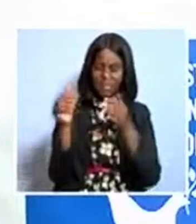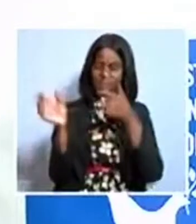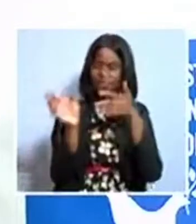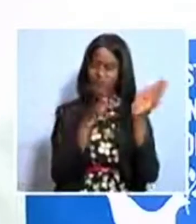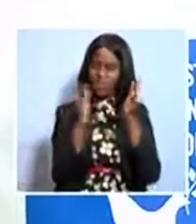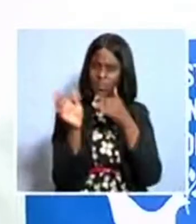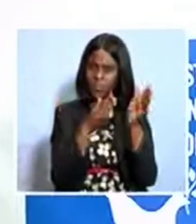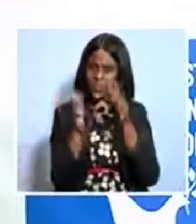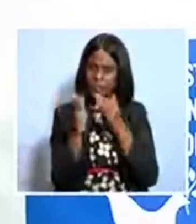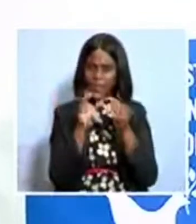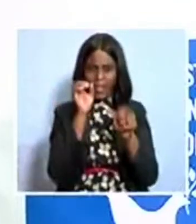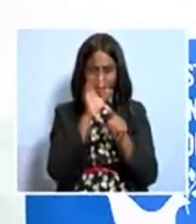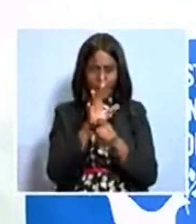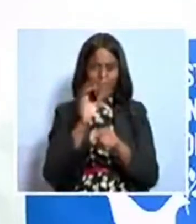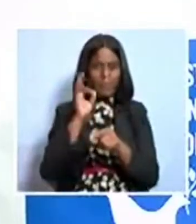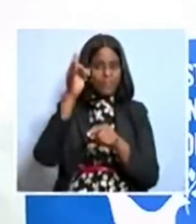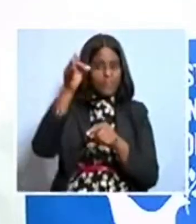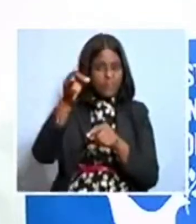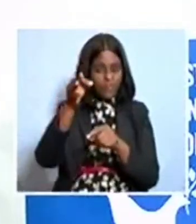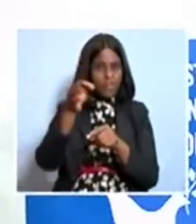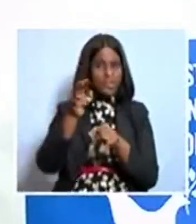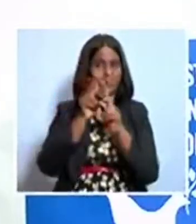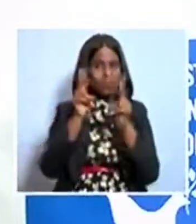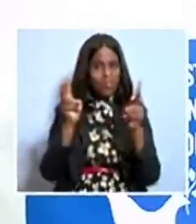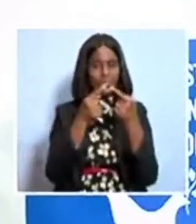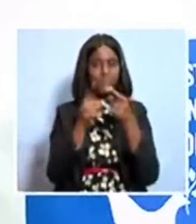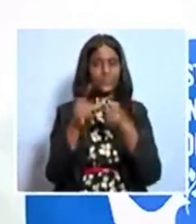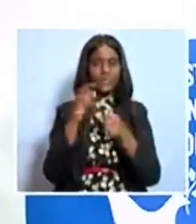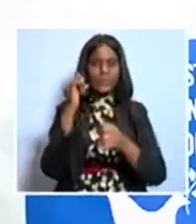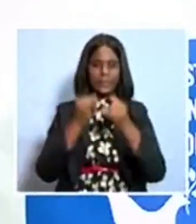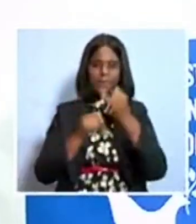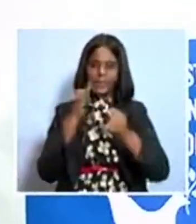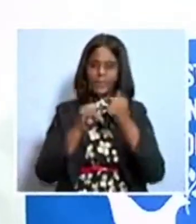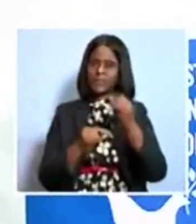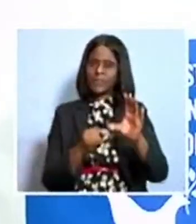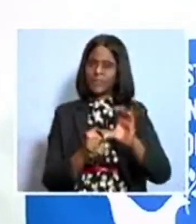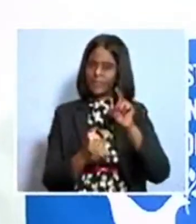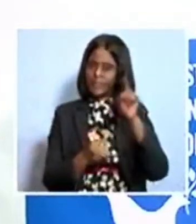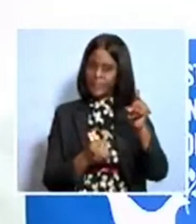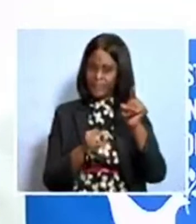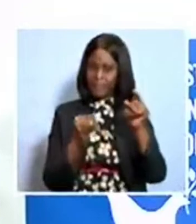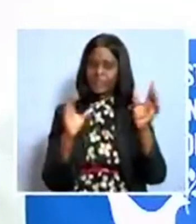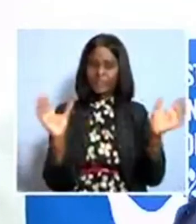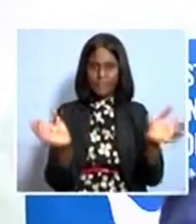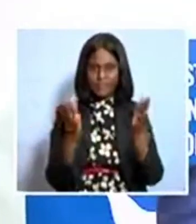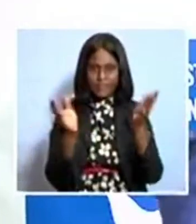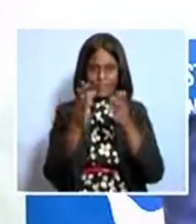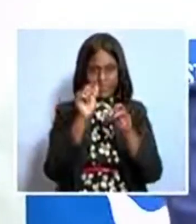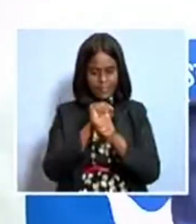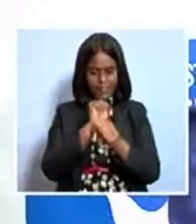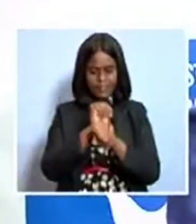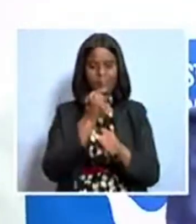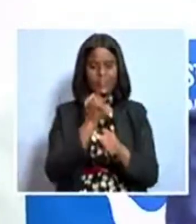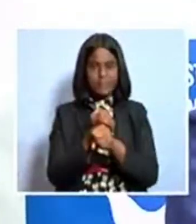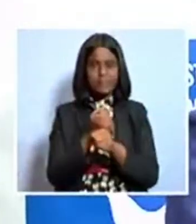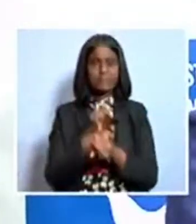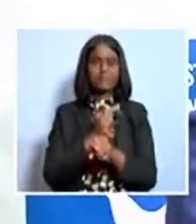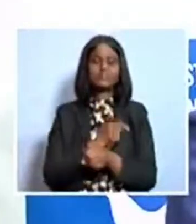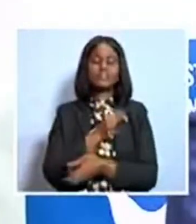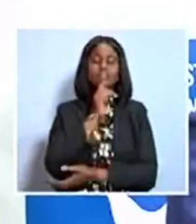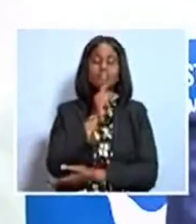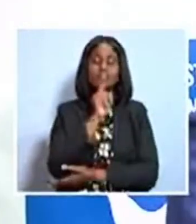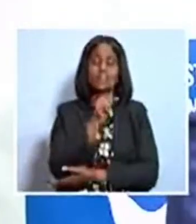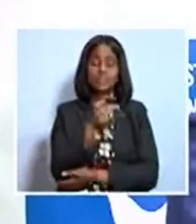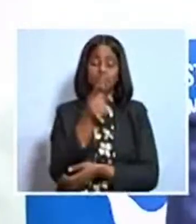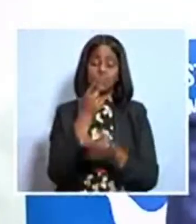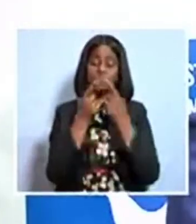how impacts on future generations and so on. And then the final component is fostering innovation. And with that, we're really talking about